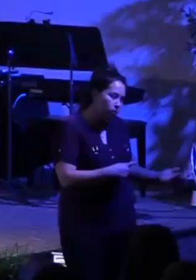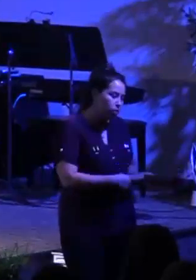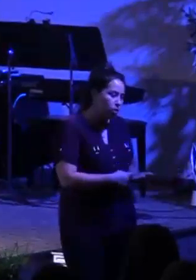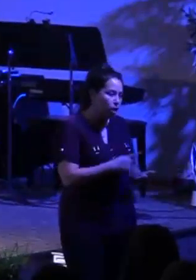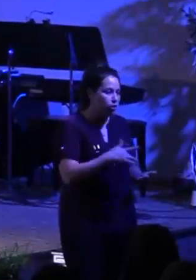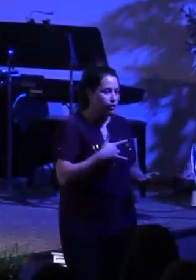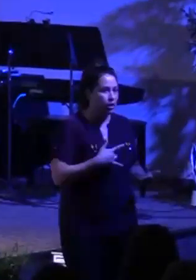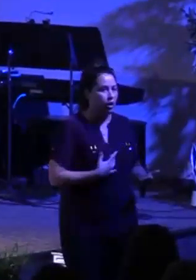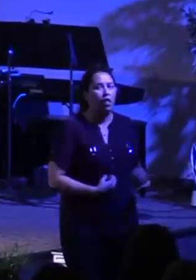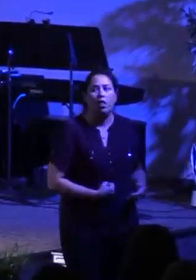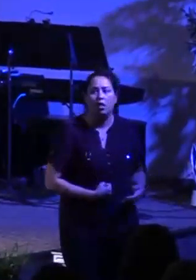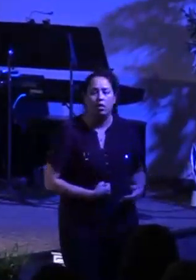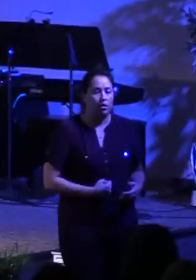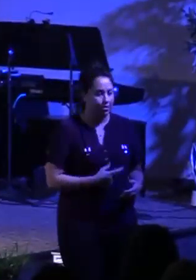felt that?